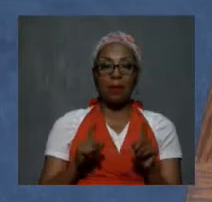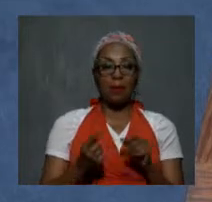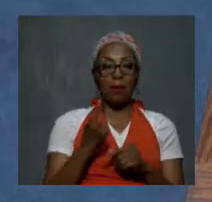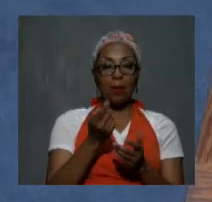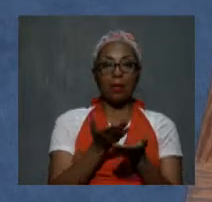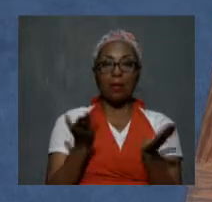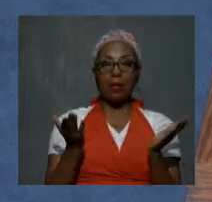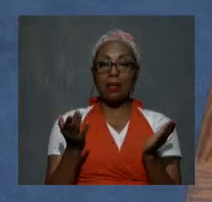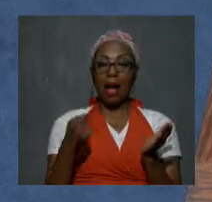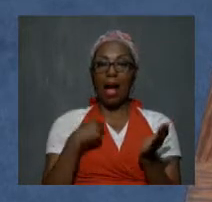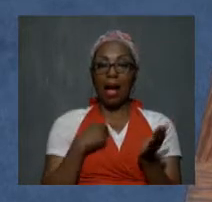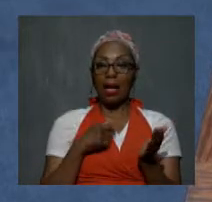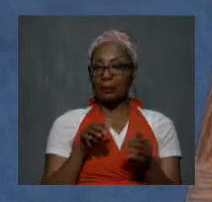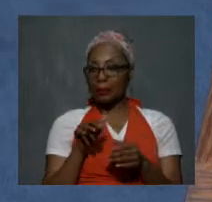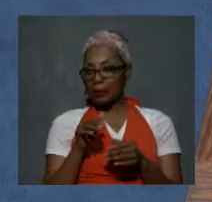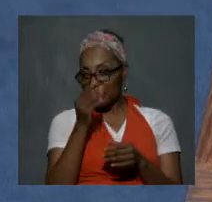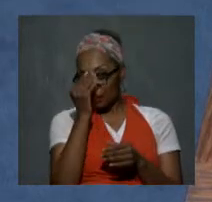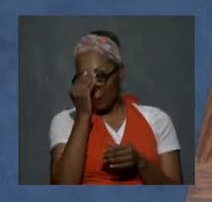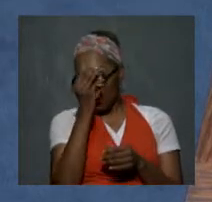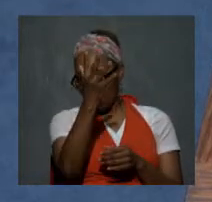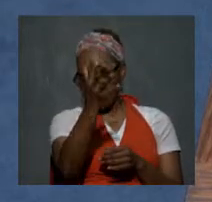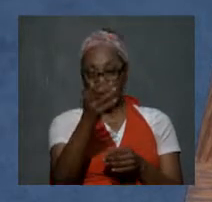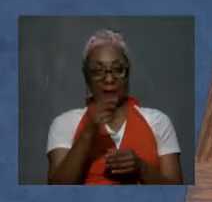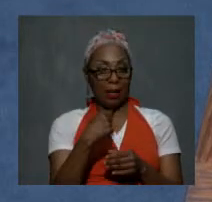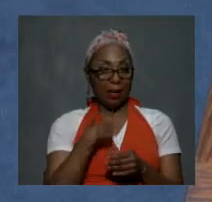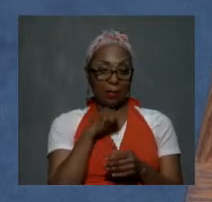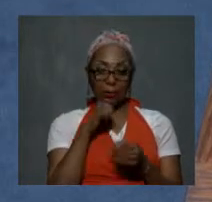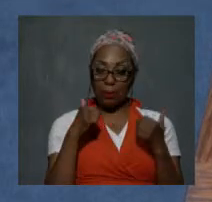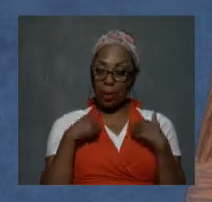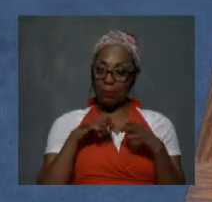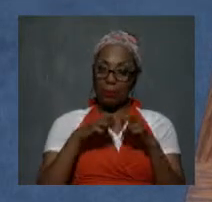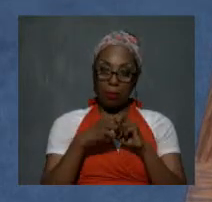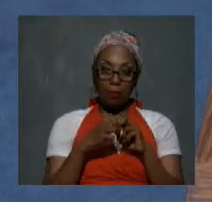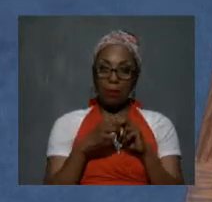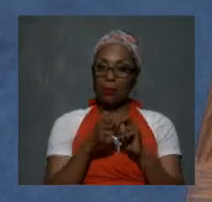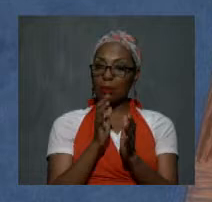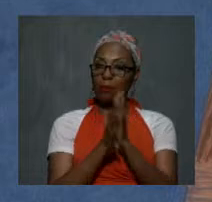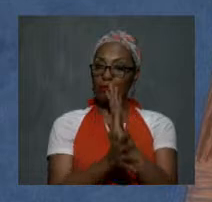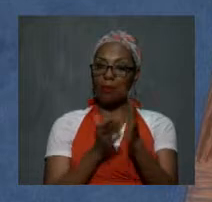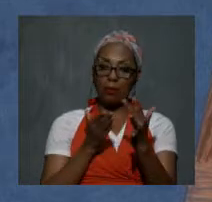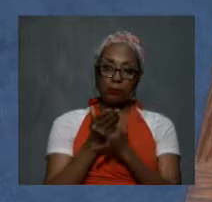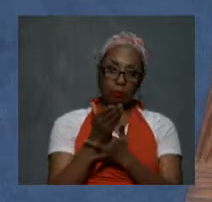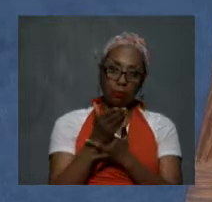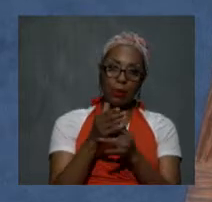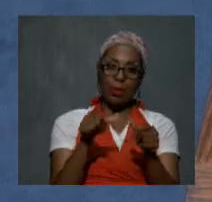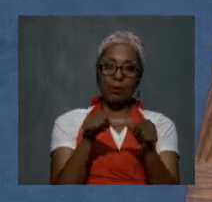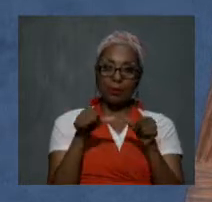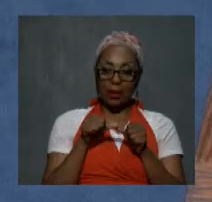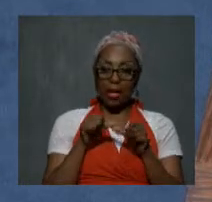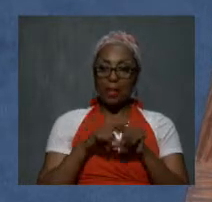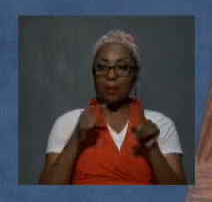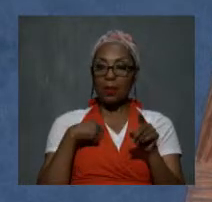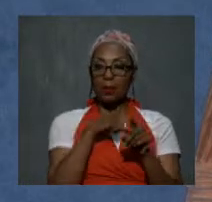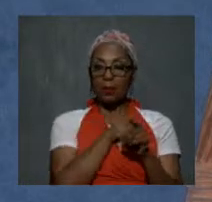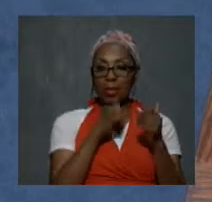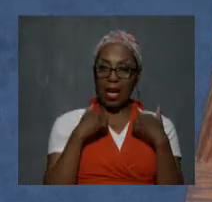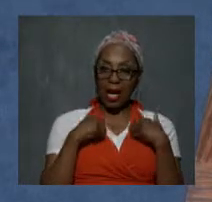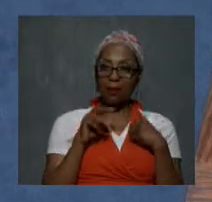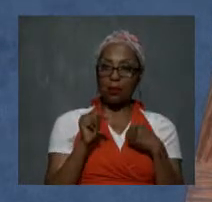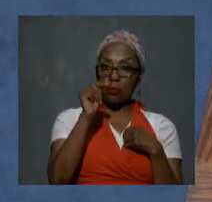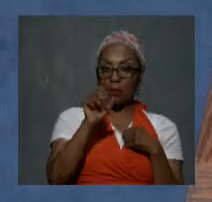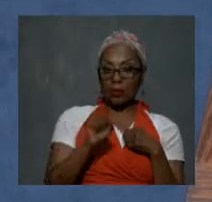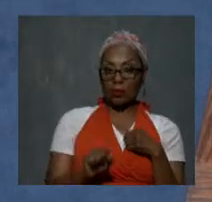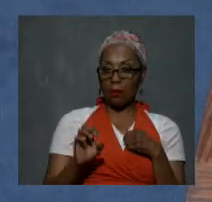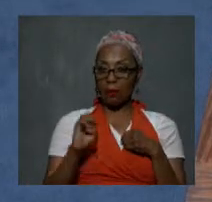the things that I had brought to his attention was that I don't have any issue with bike traffic through the site. We've got some, both the north-south and